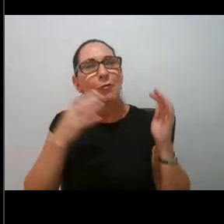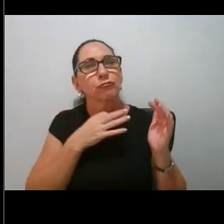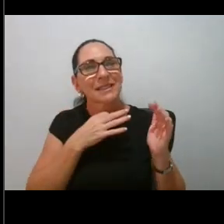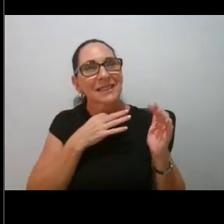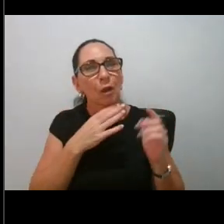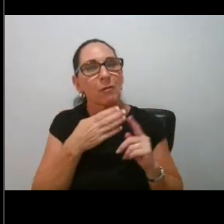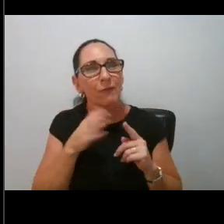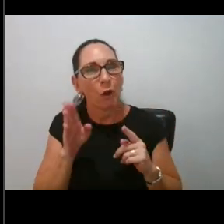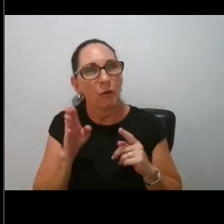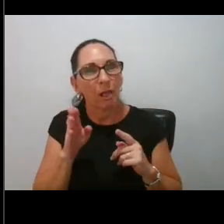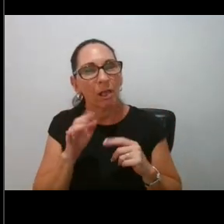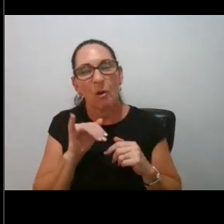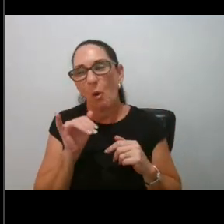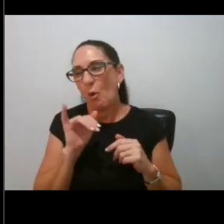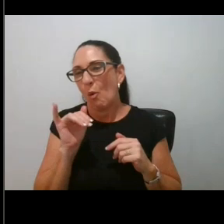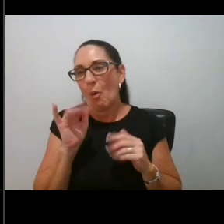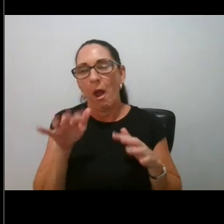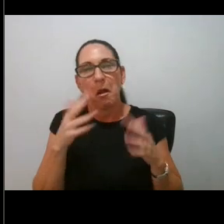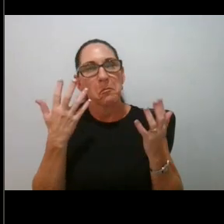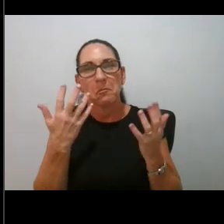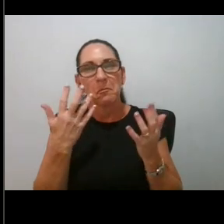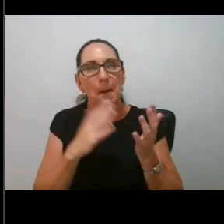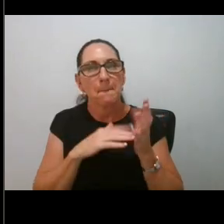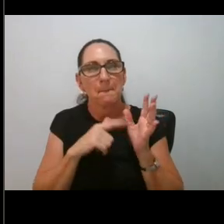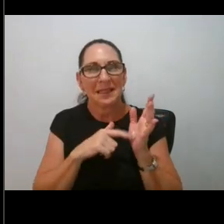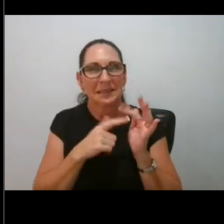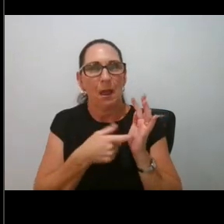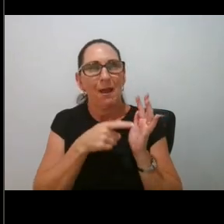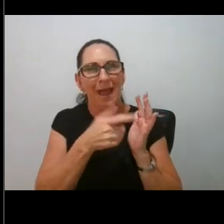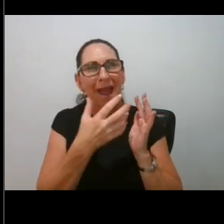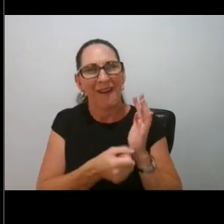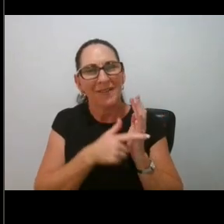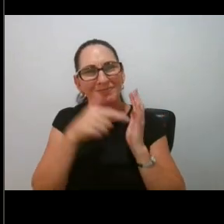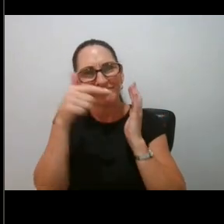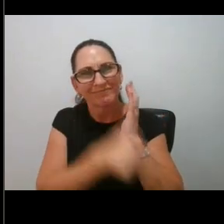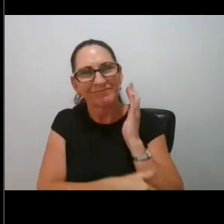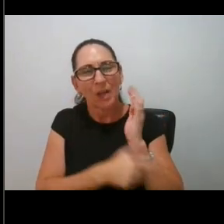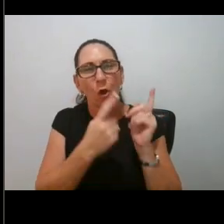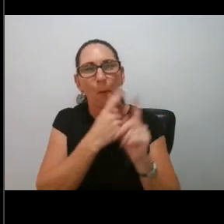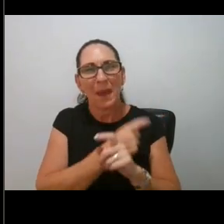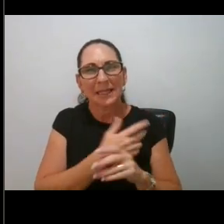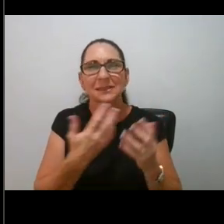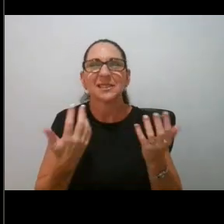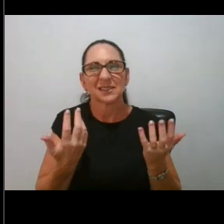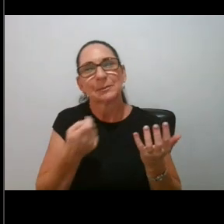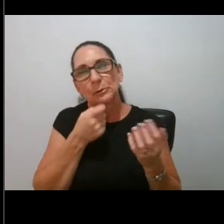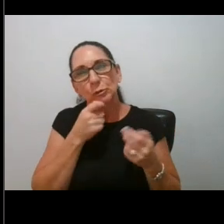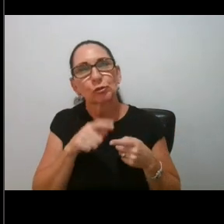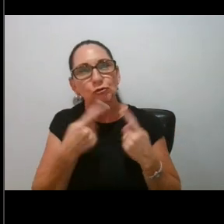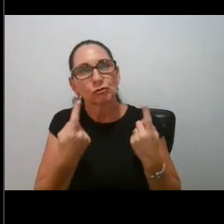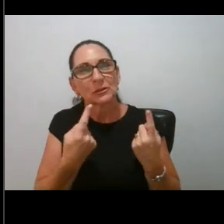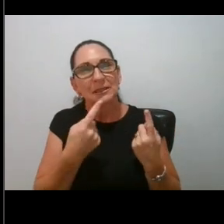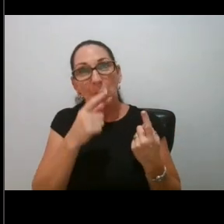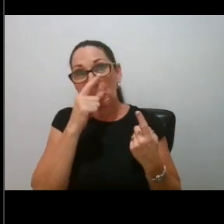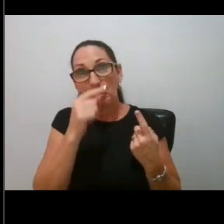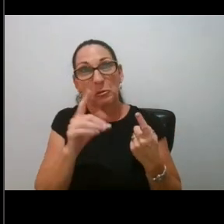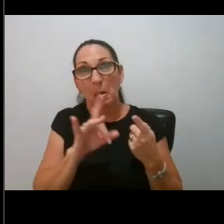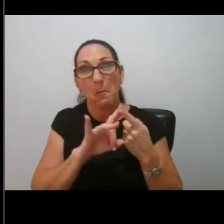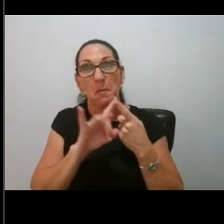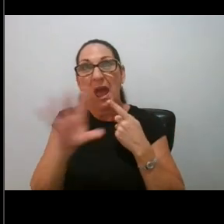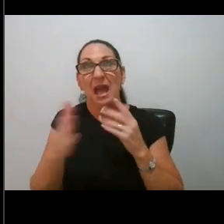matter that has significant complexities, you know, it could exceed those time